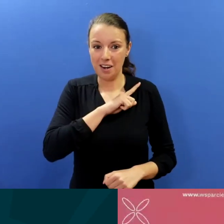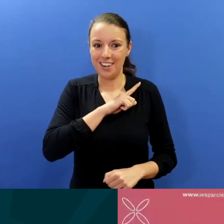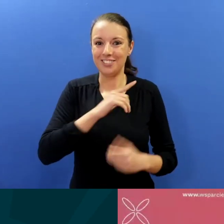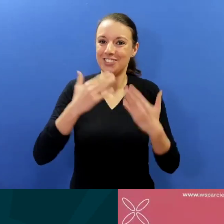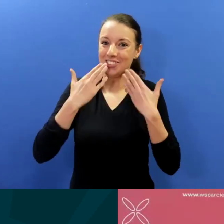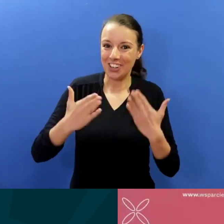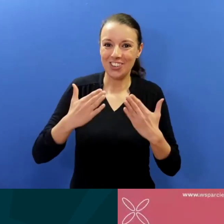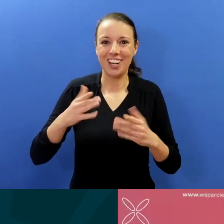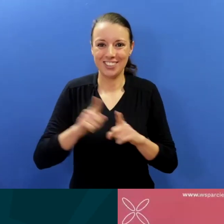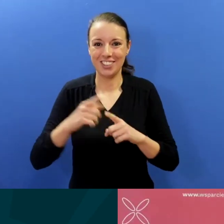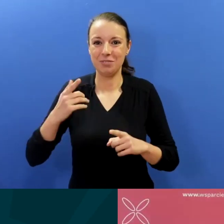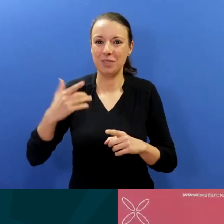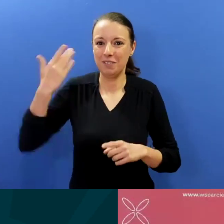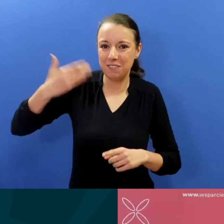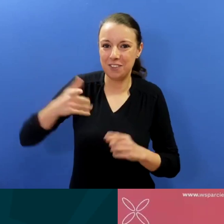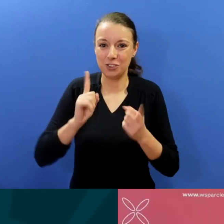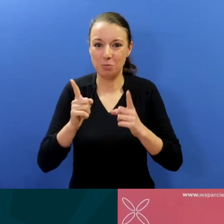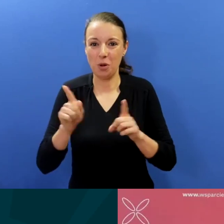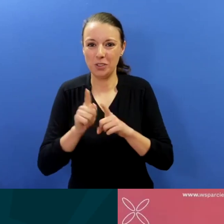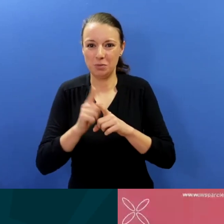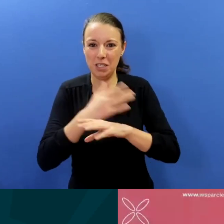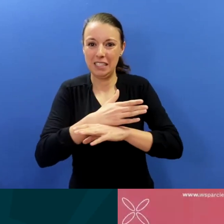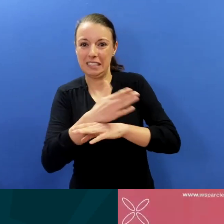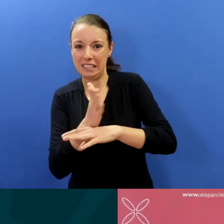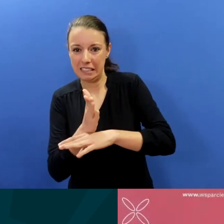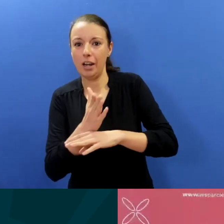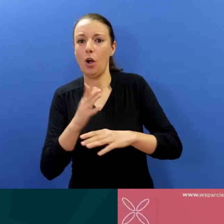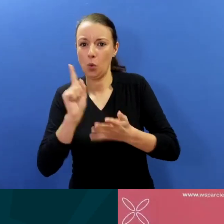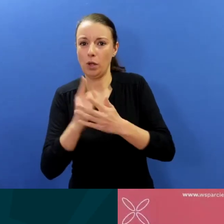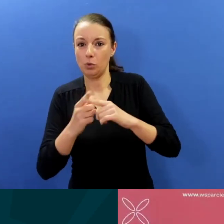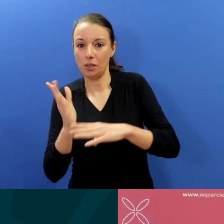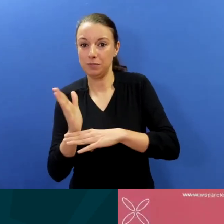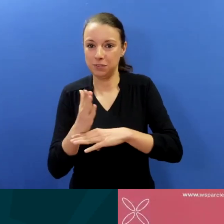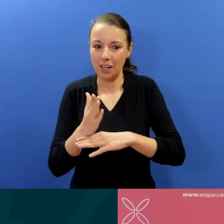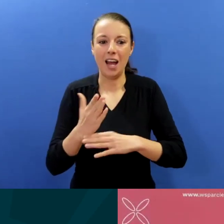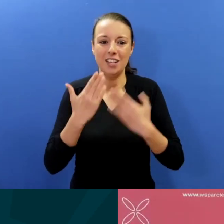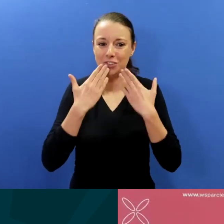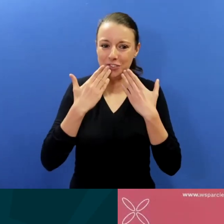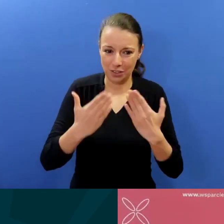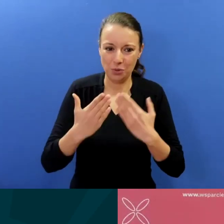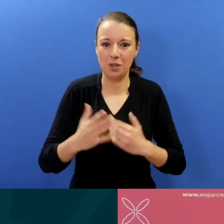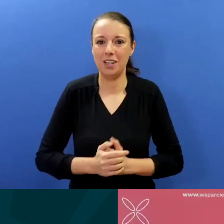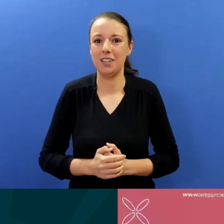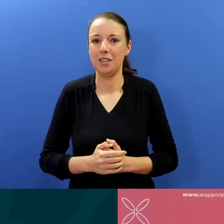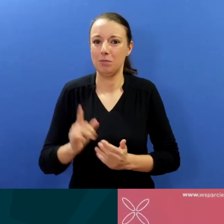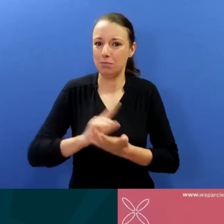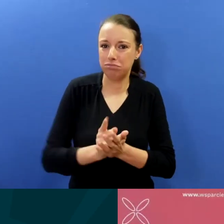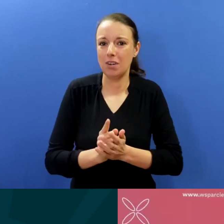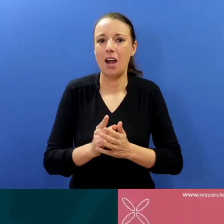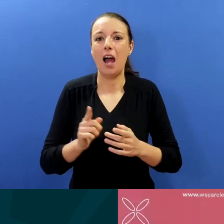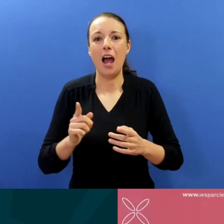limit, though we know that you sped up a bit since we were a little bit delayed.